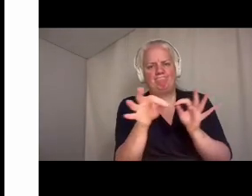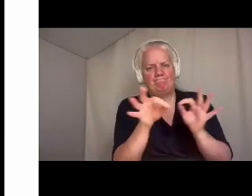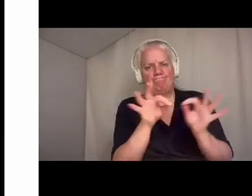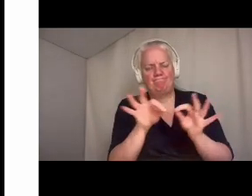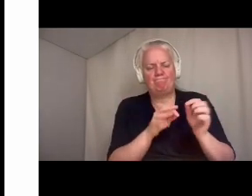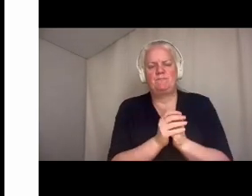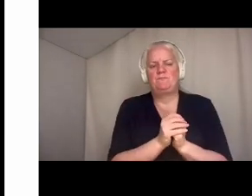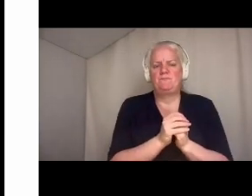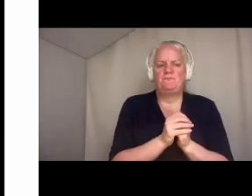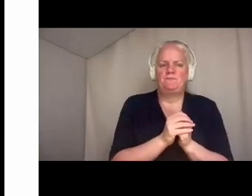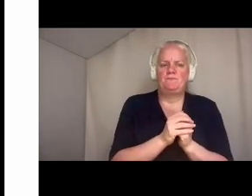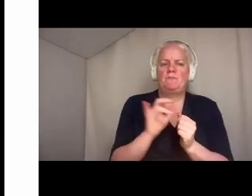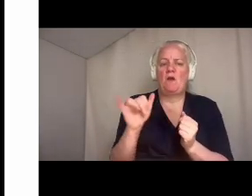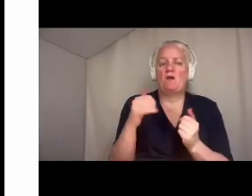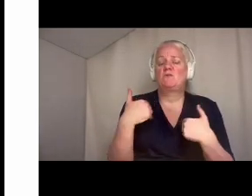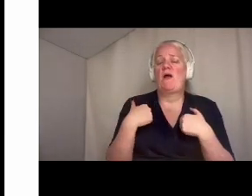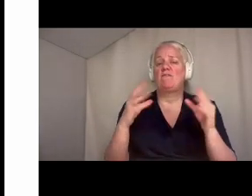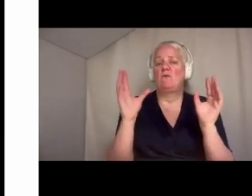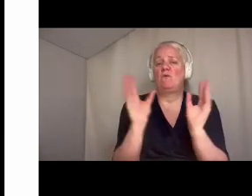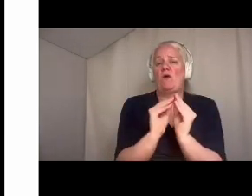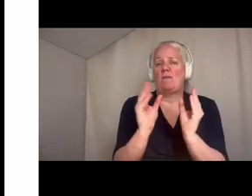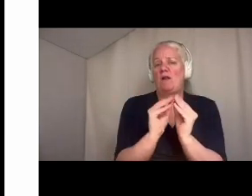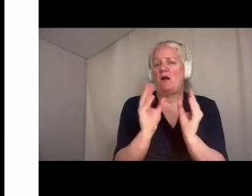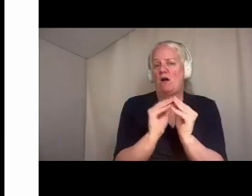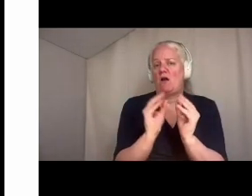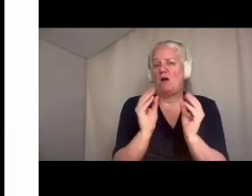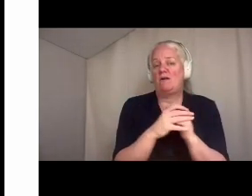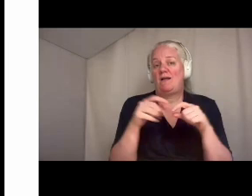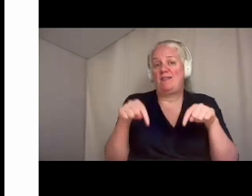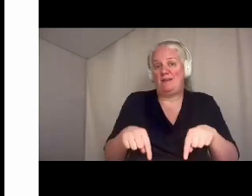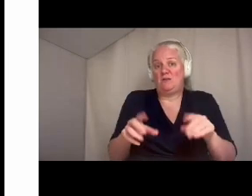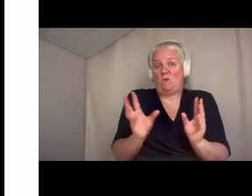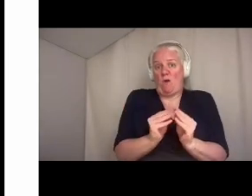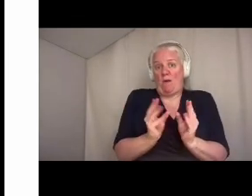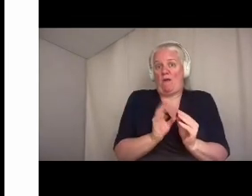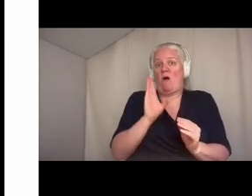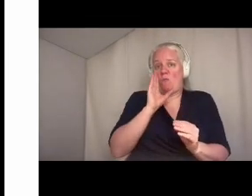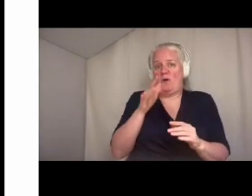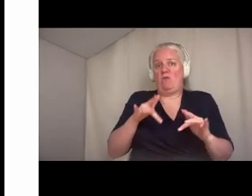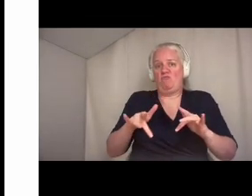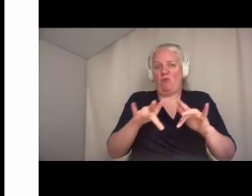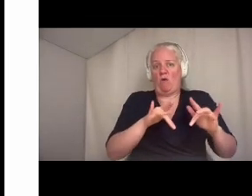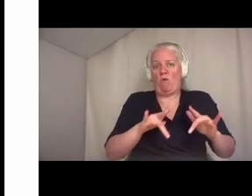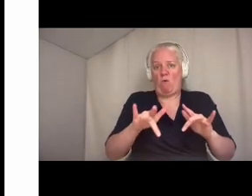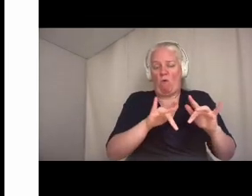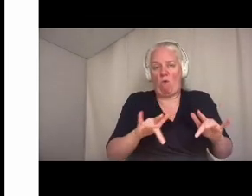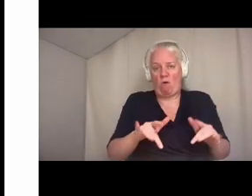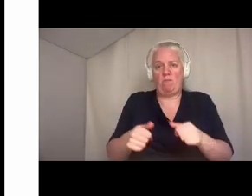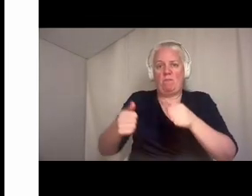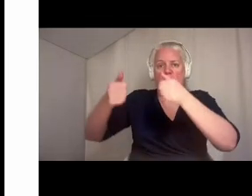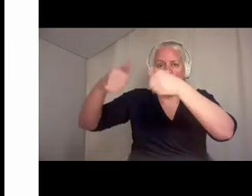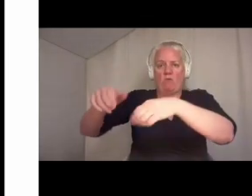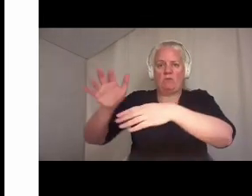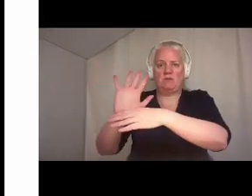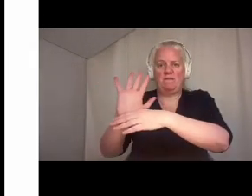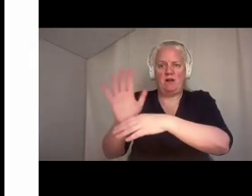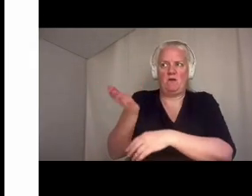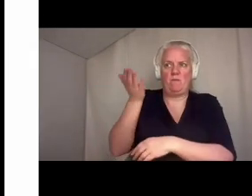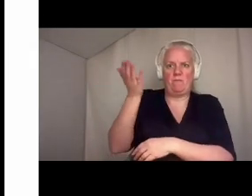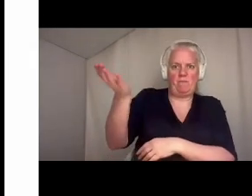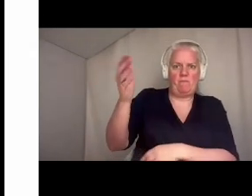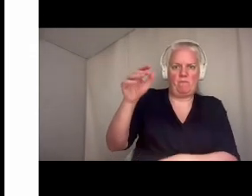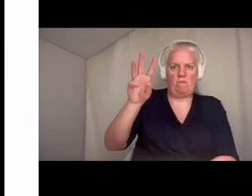as mentioned at the beginning of this webinar, the webinar is being recorded, and the recording is going to be